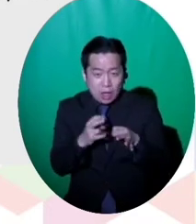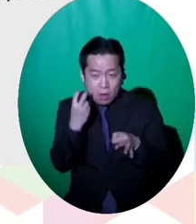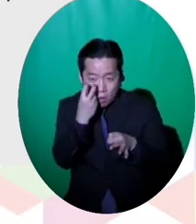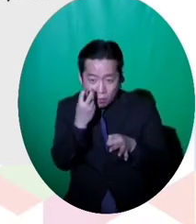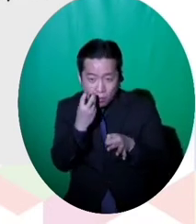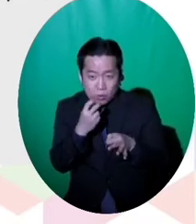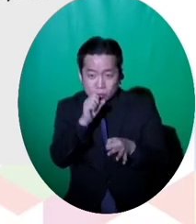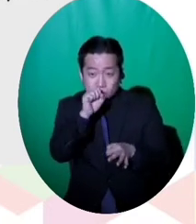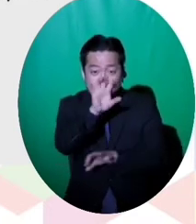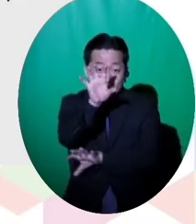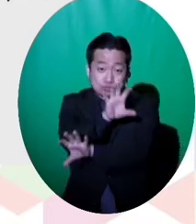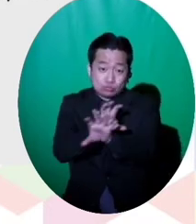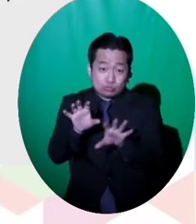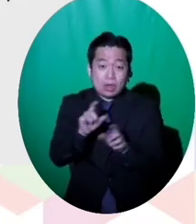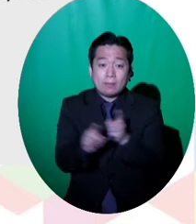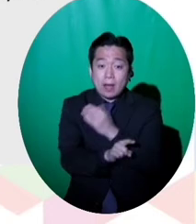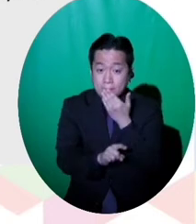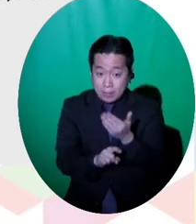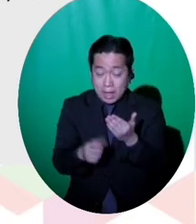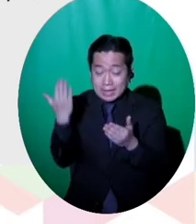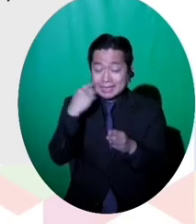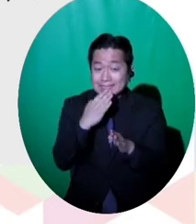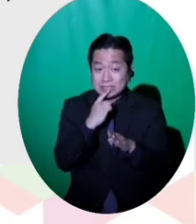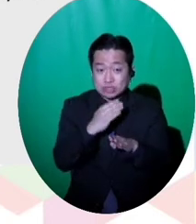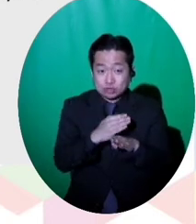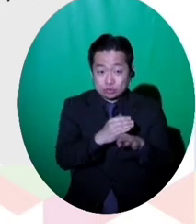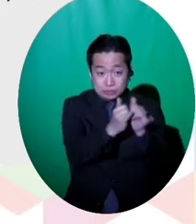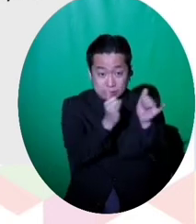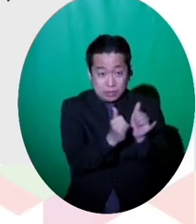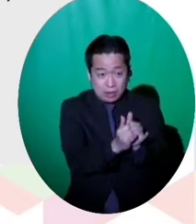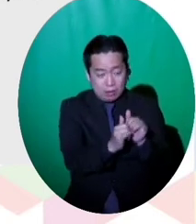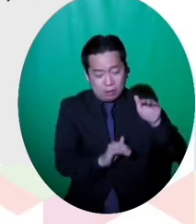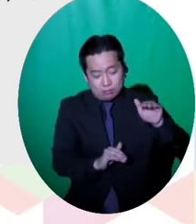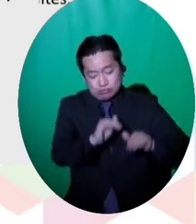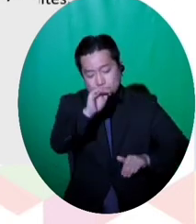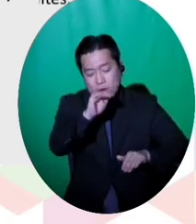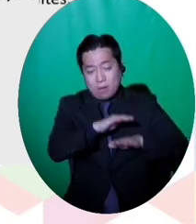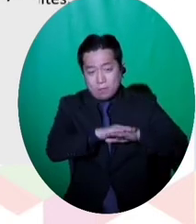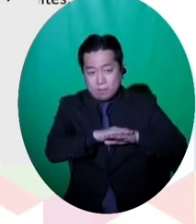democratic societies will be a key way to global sustainability.